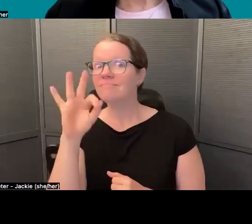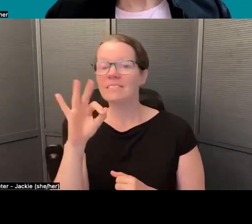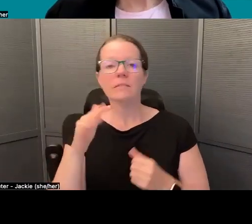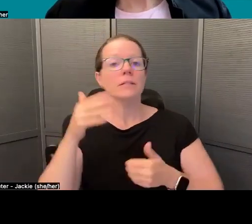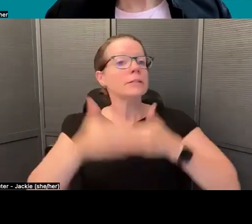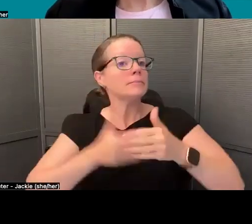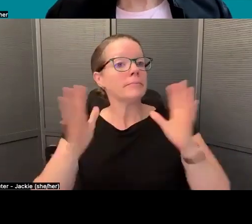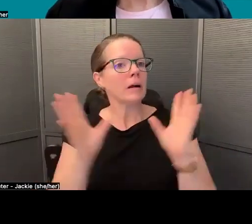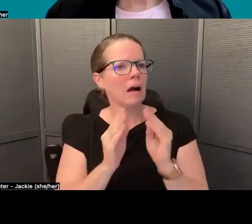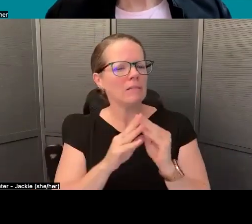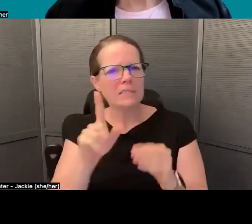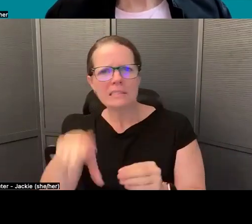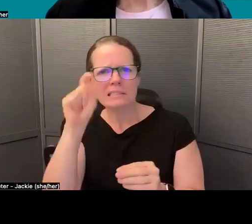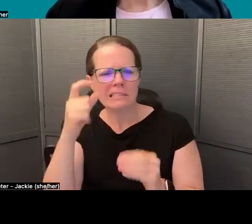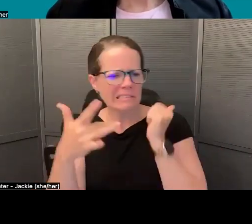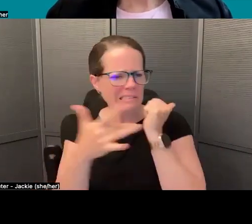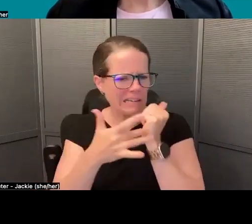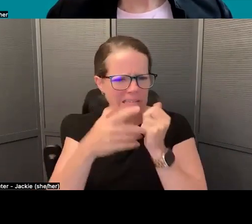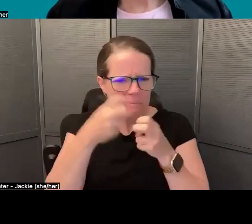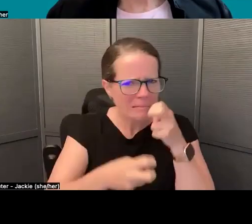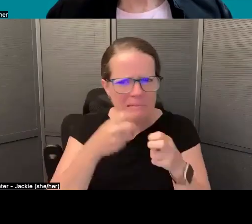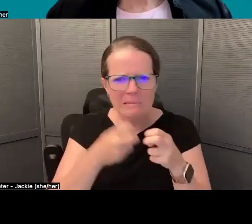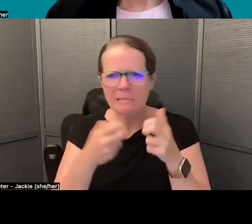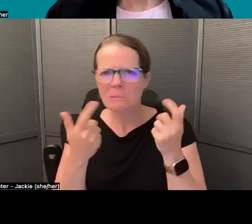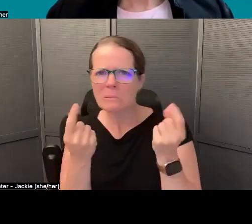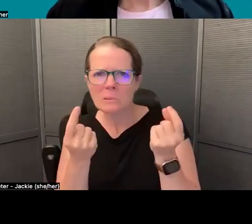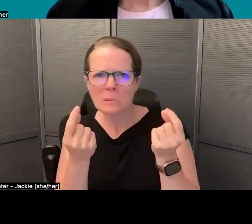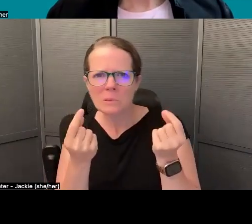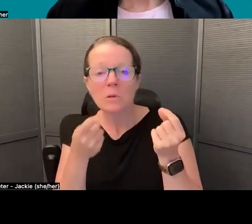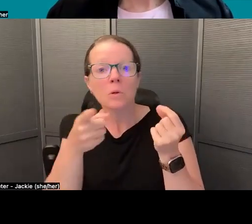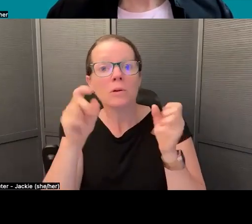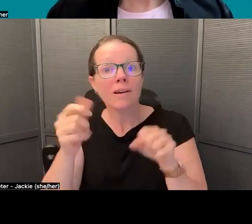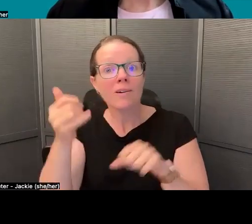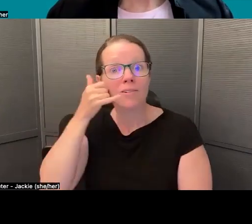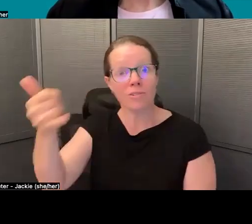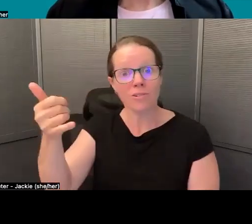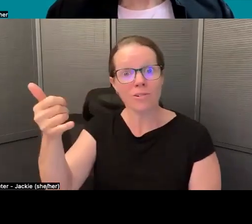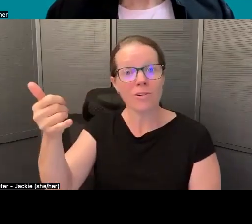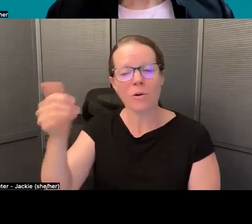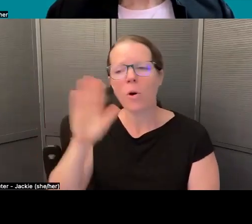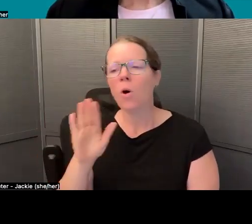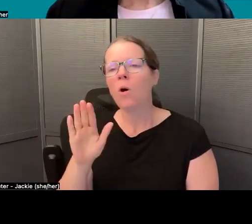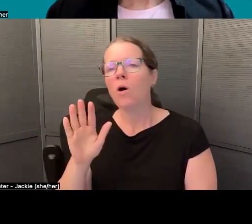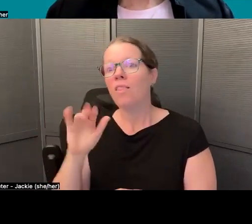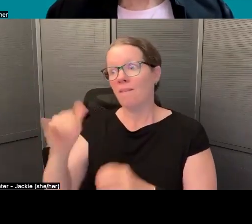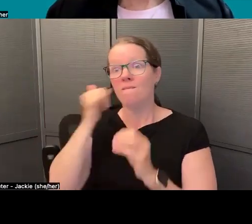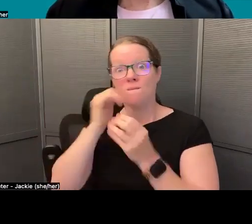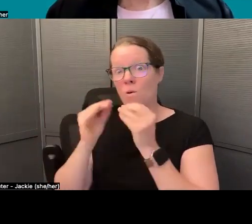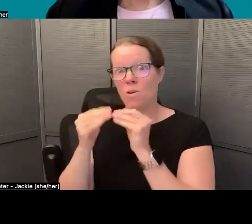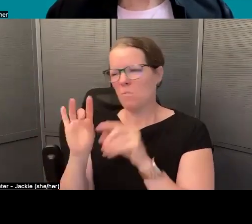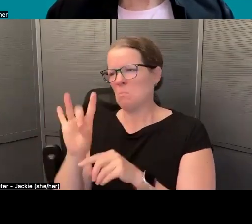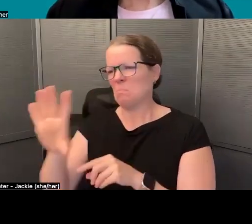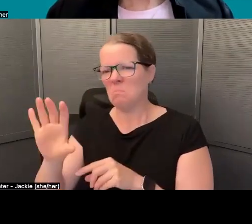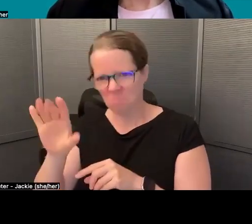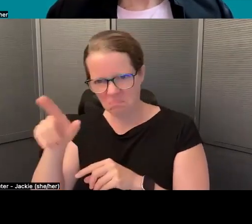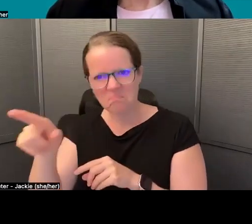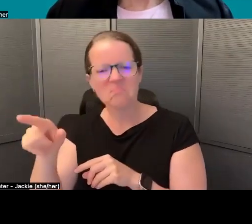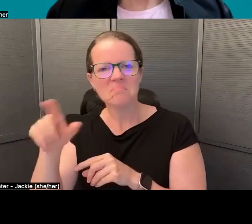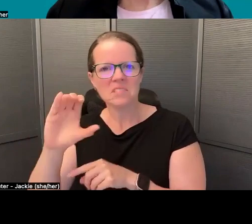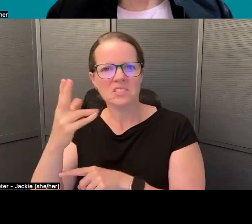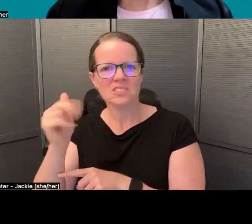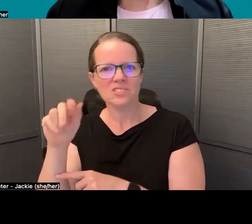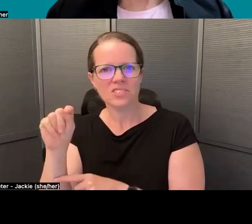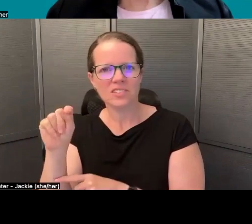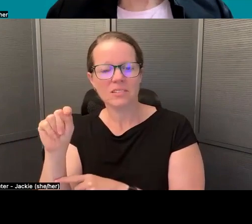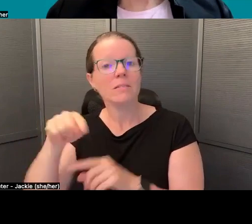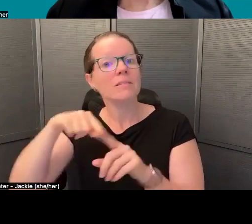the conference, there's a phone number that you can call that will be in the chat. You can also put your question in